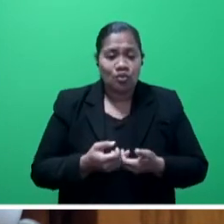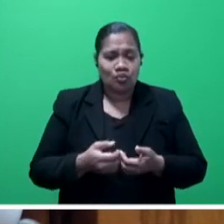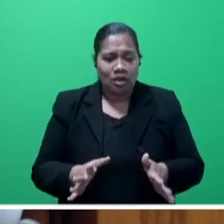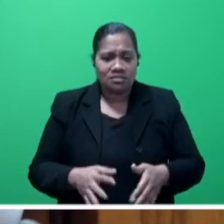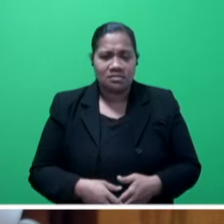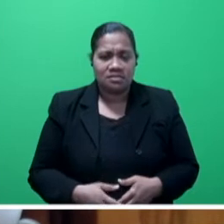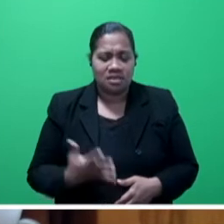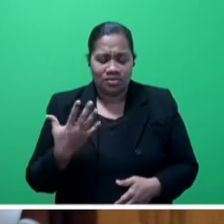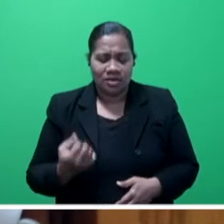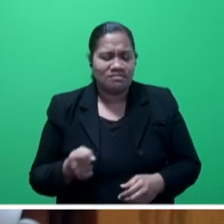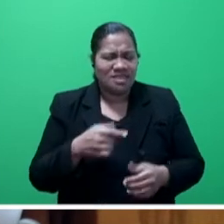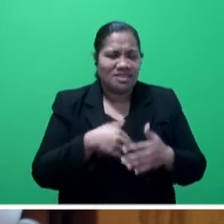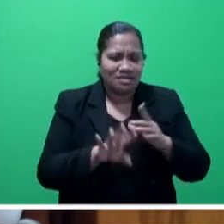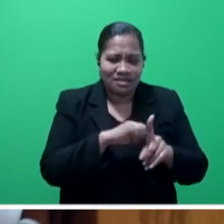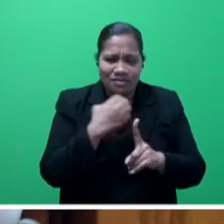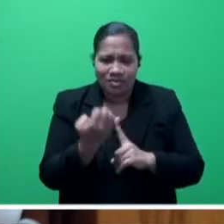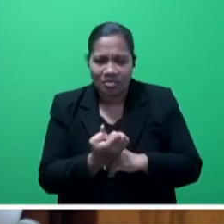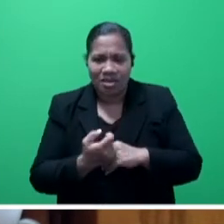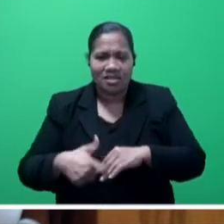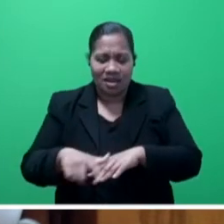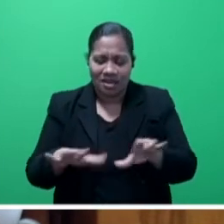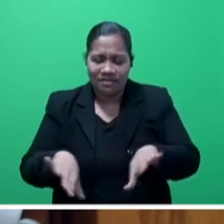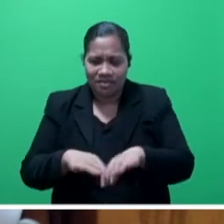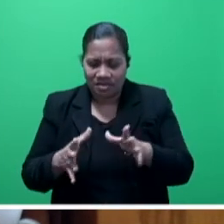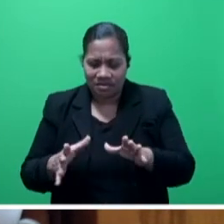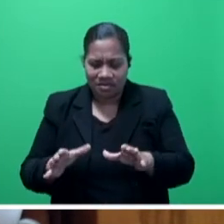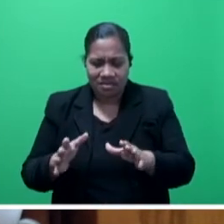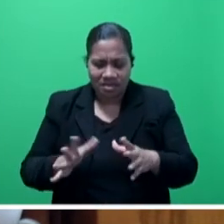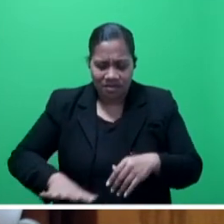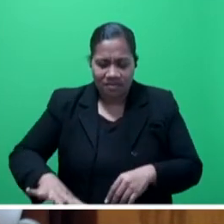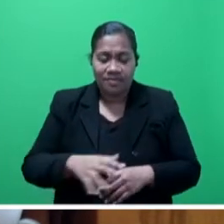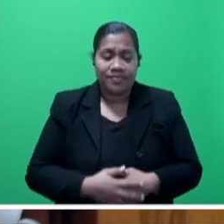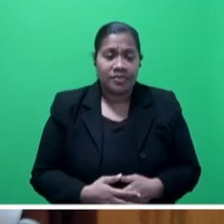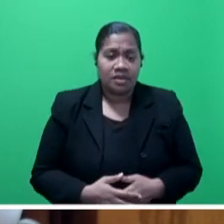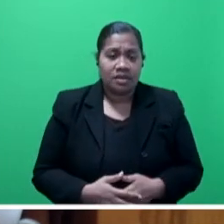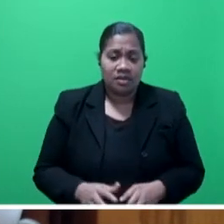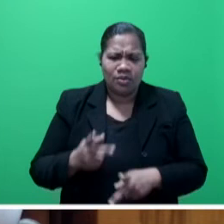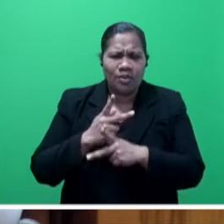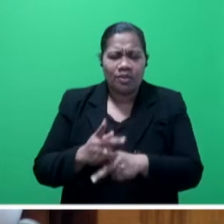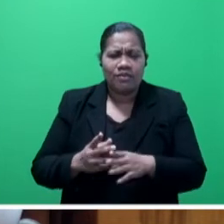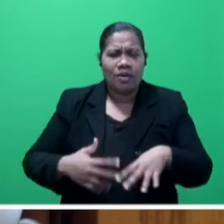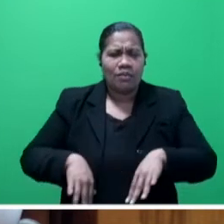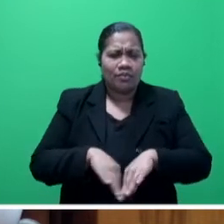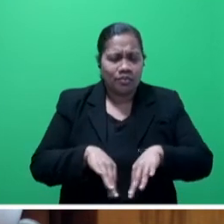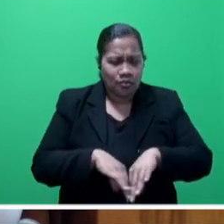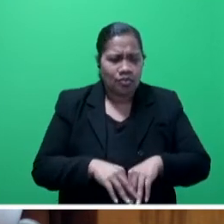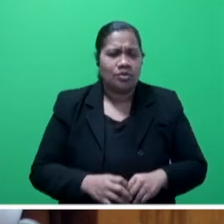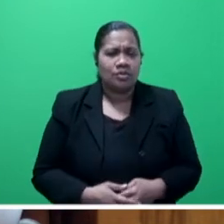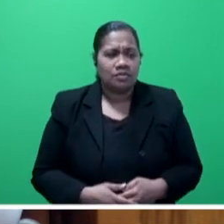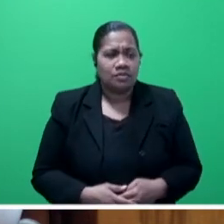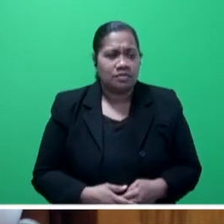and the environment. The Ministry is cognizant of the fact that preventing pollution reduces our financial and environmental cost